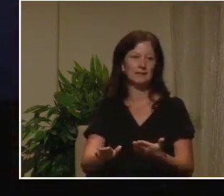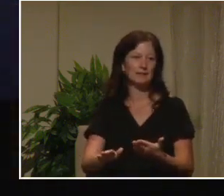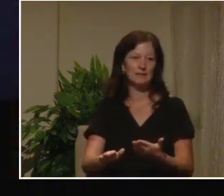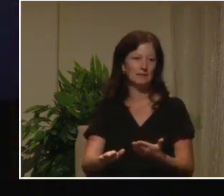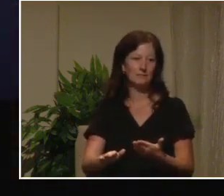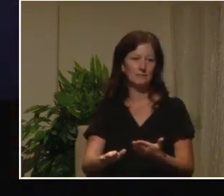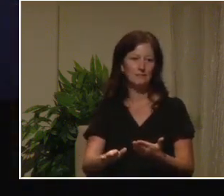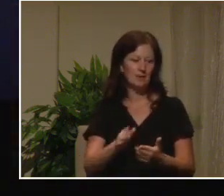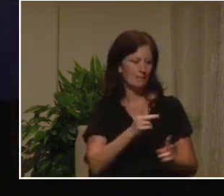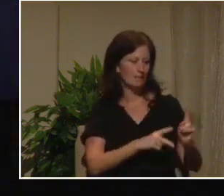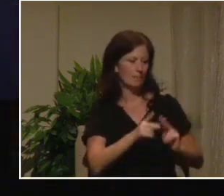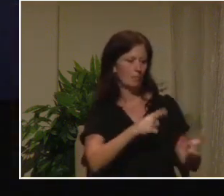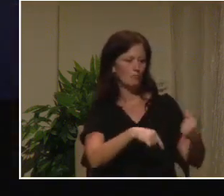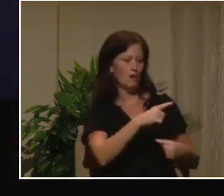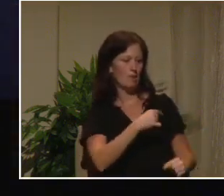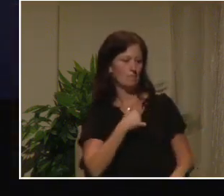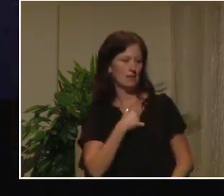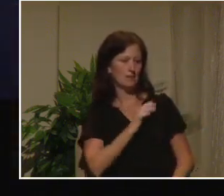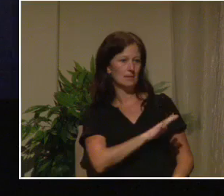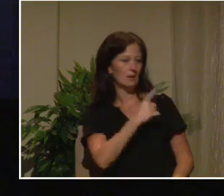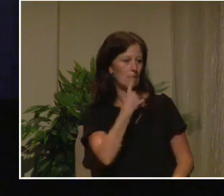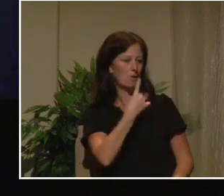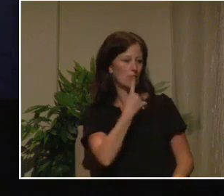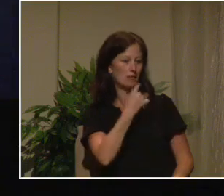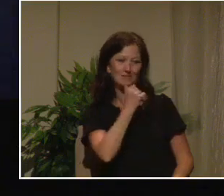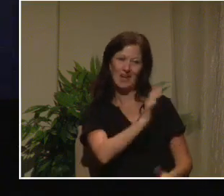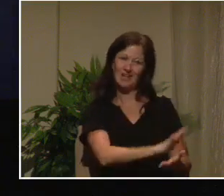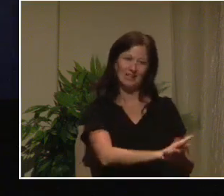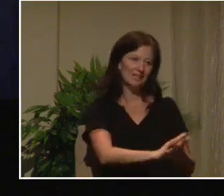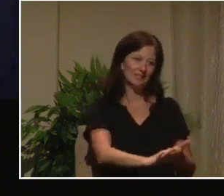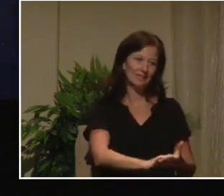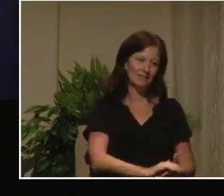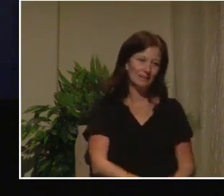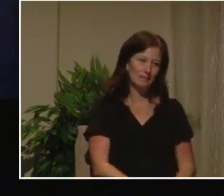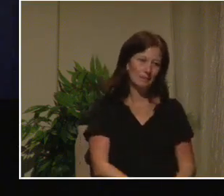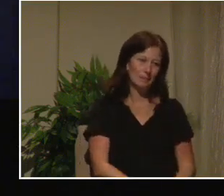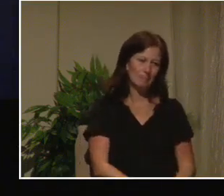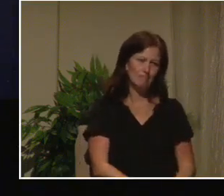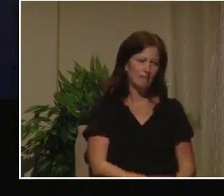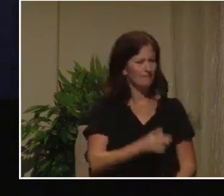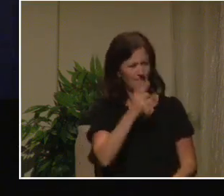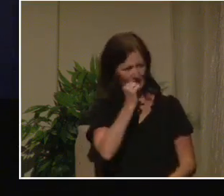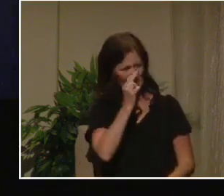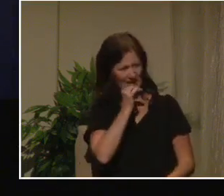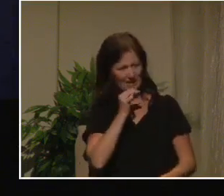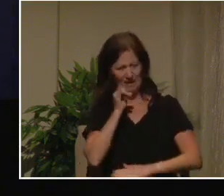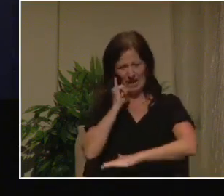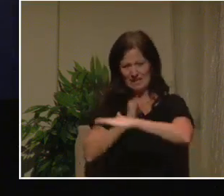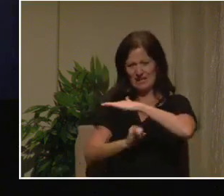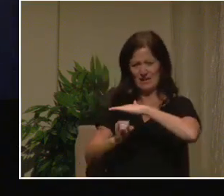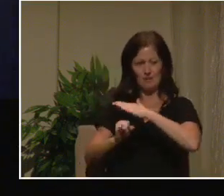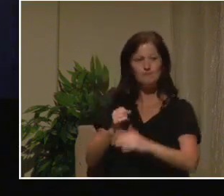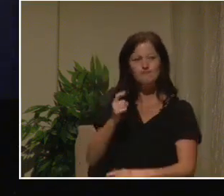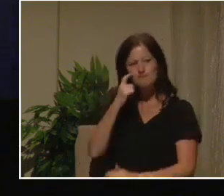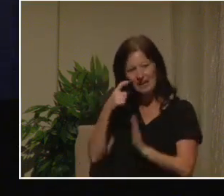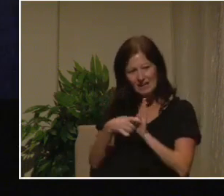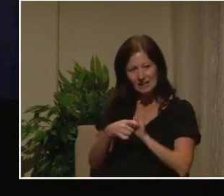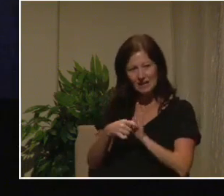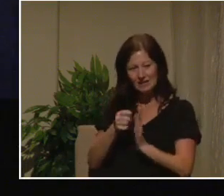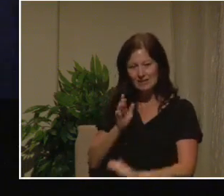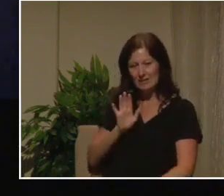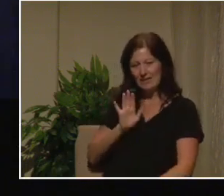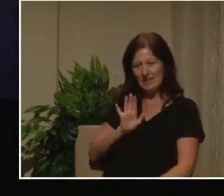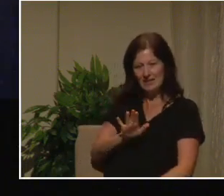Isn't it interesting that as he's being anointed to be a prophet, he realizes that his lips, his words are